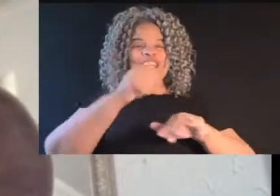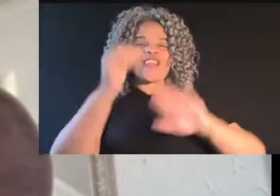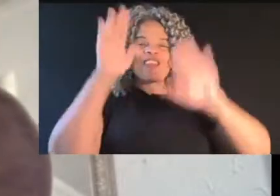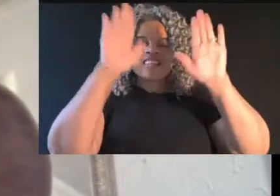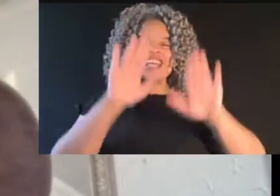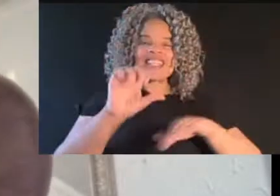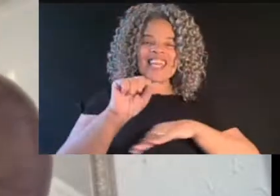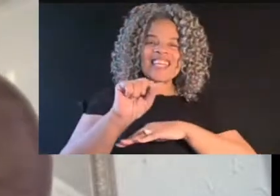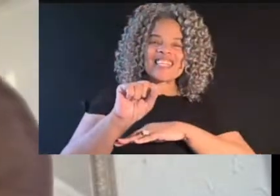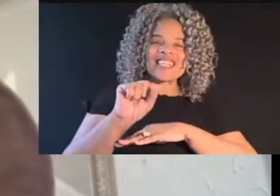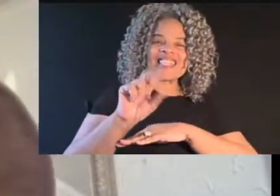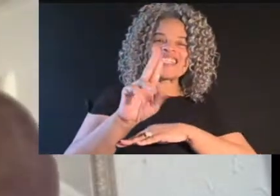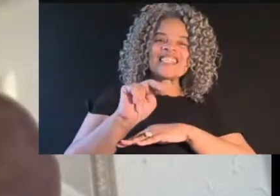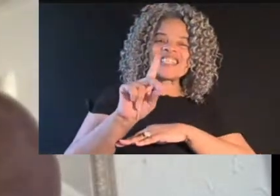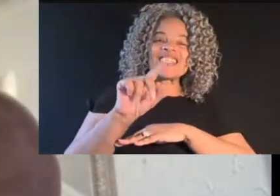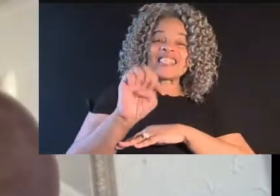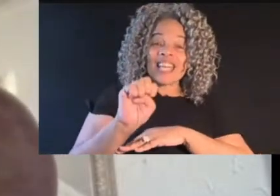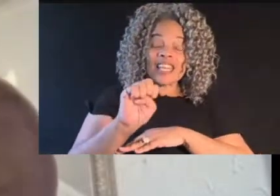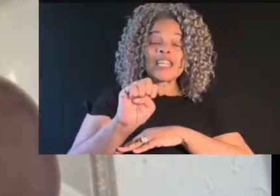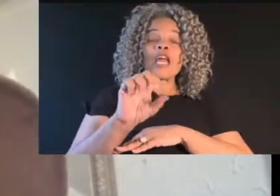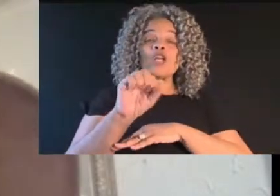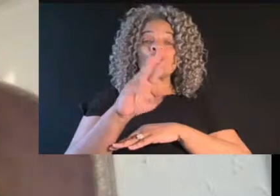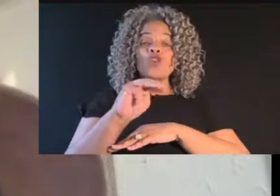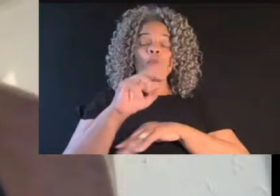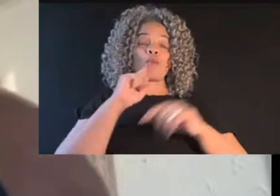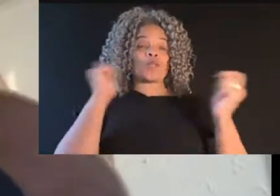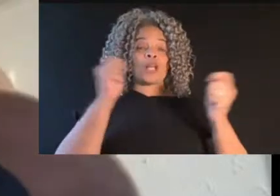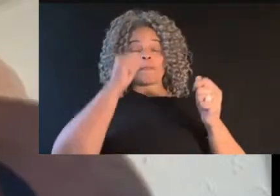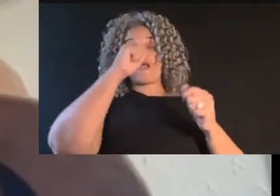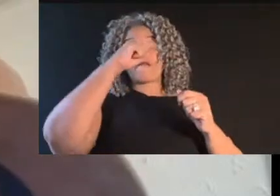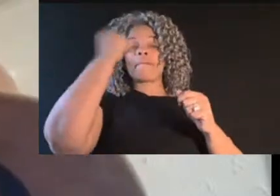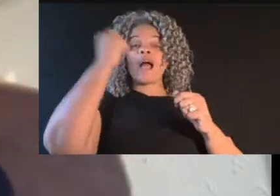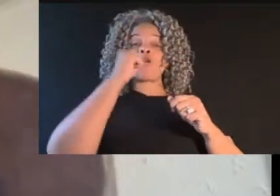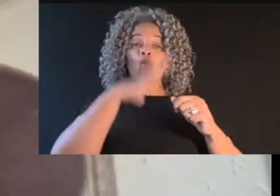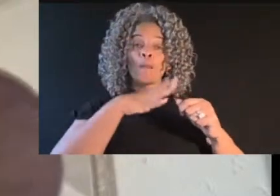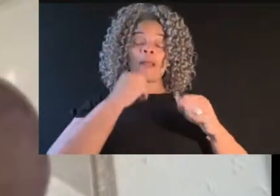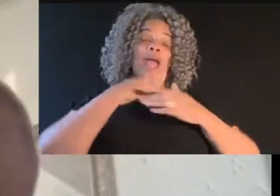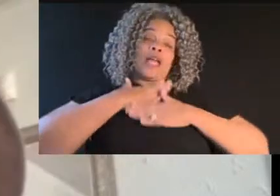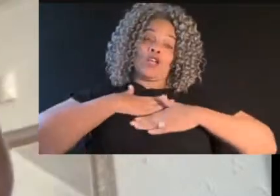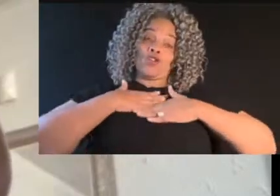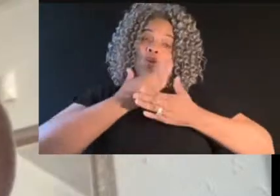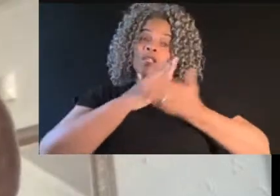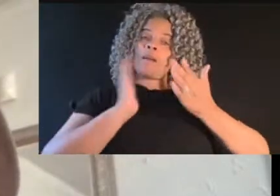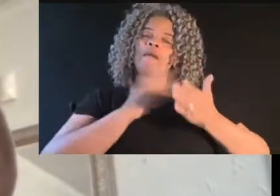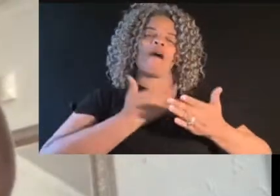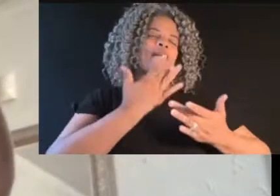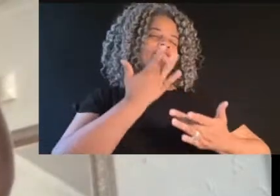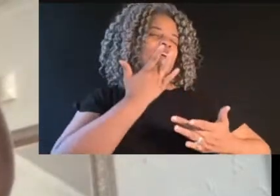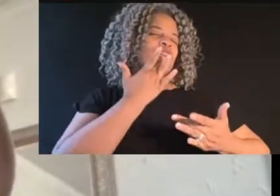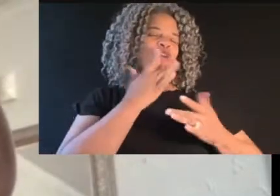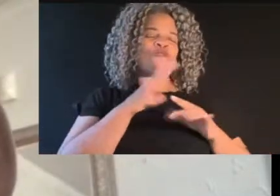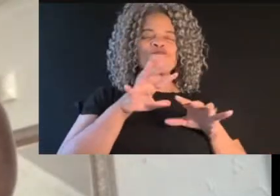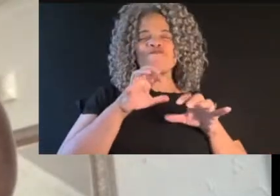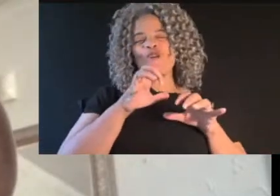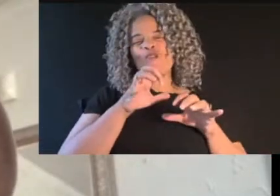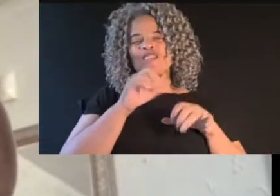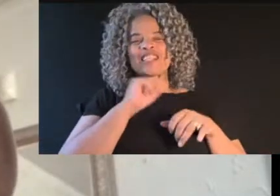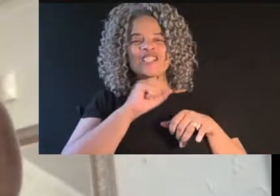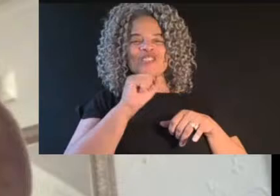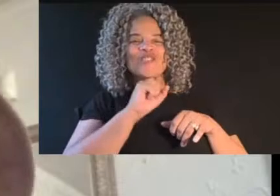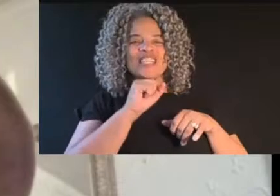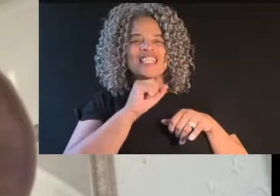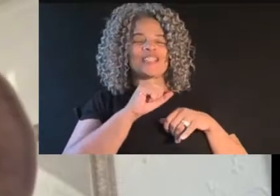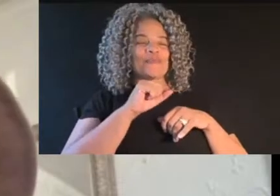sermon. We celebrated Black women and hopefully enjoyed some of our favorite frozen treats. I'm